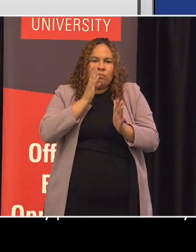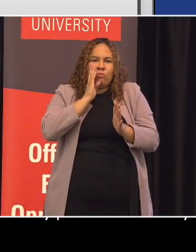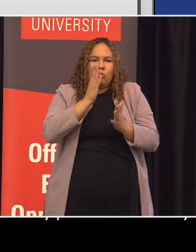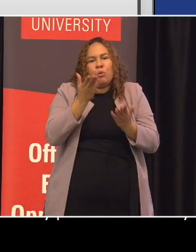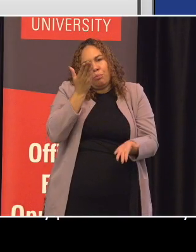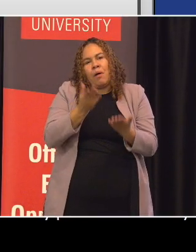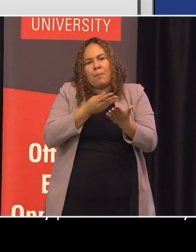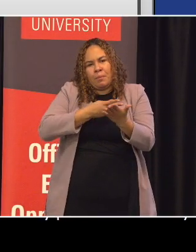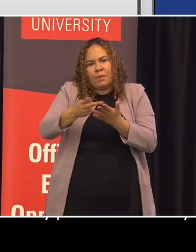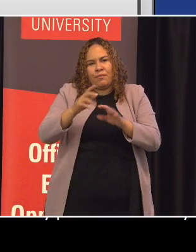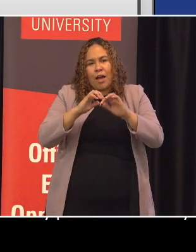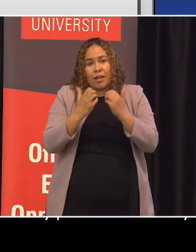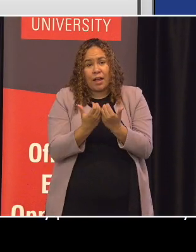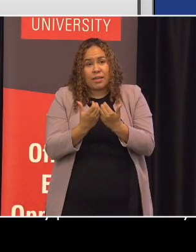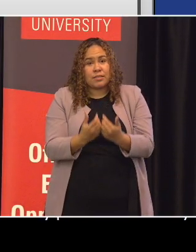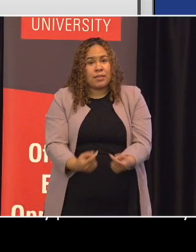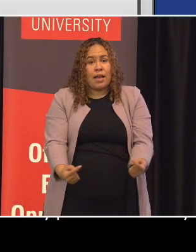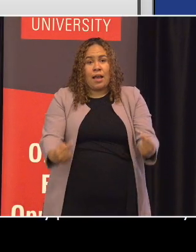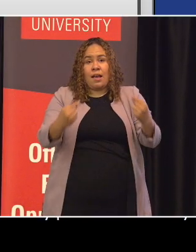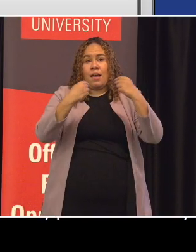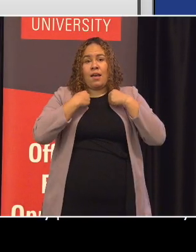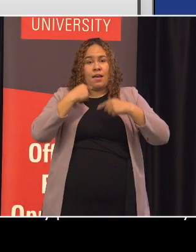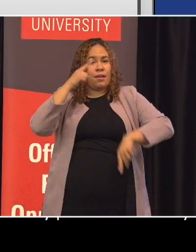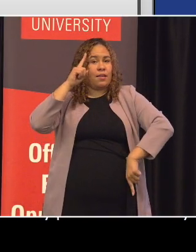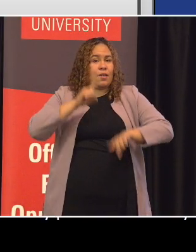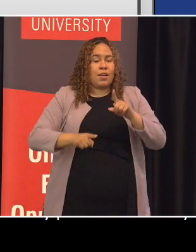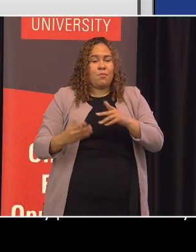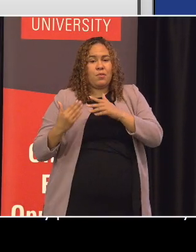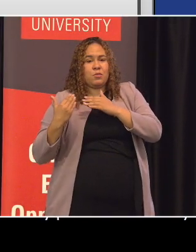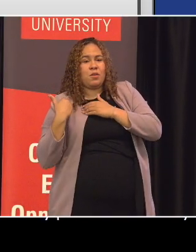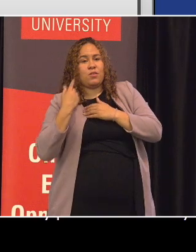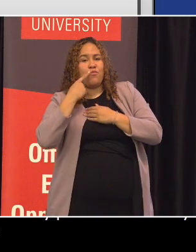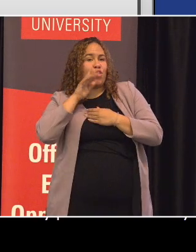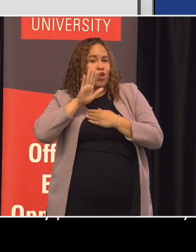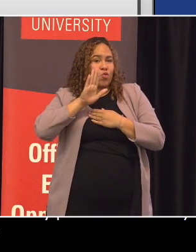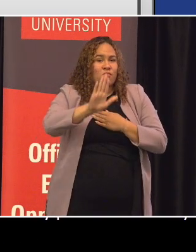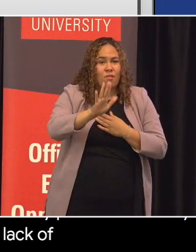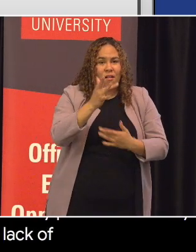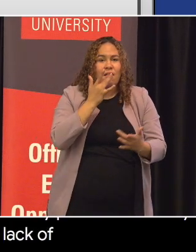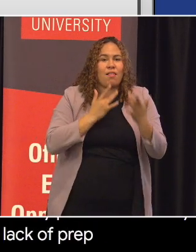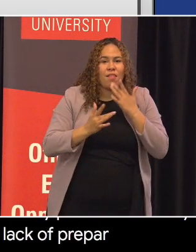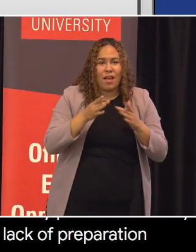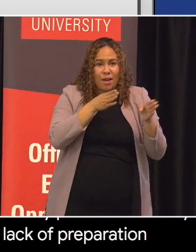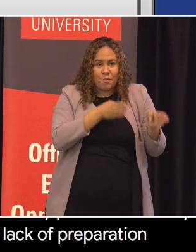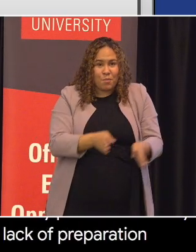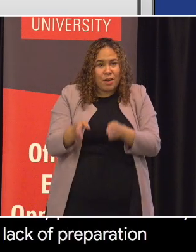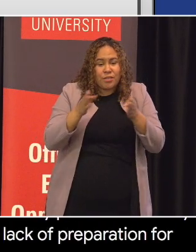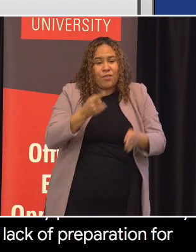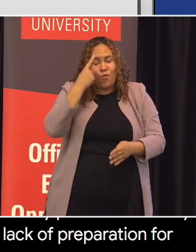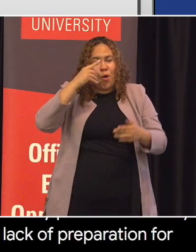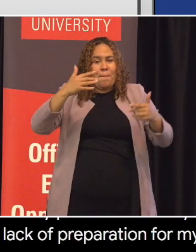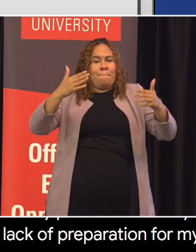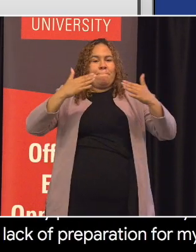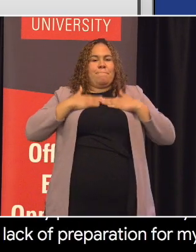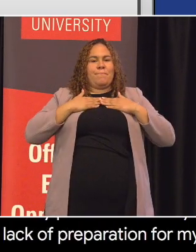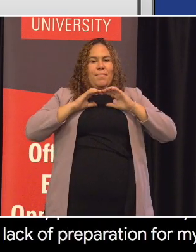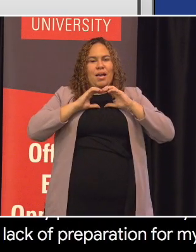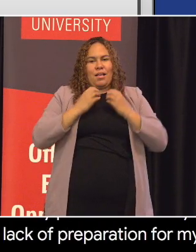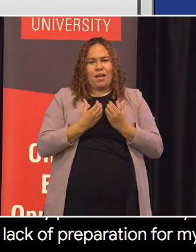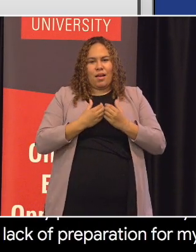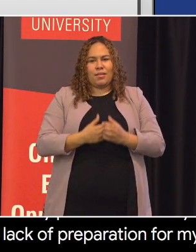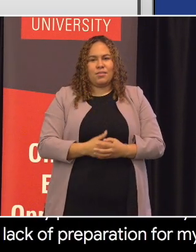the class. I cannot be responsible for your lack of preparation for my class.